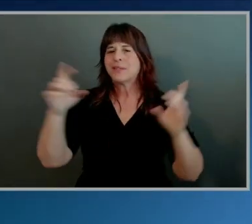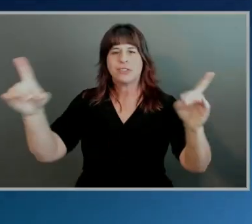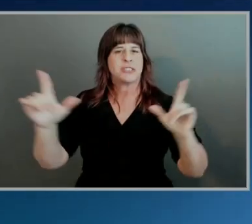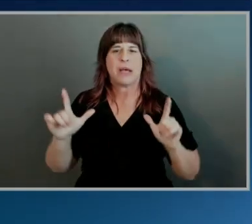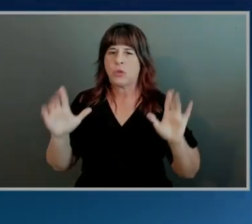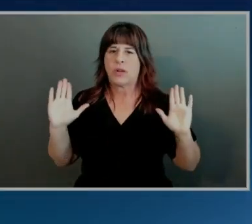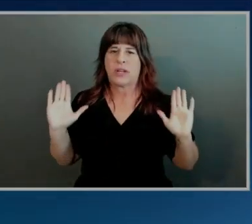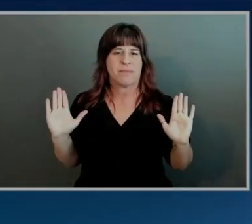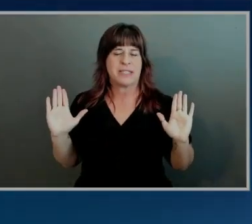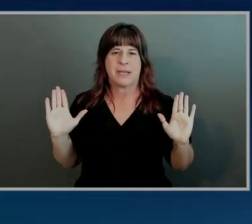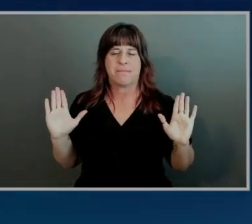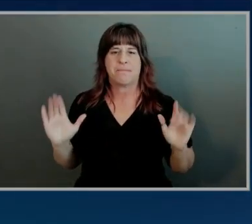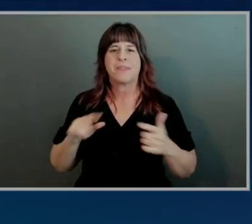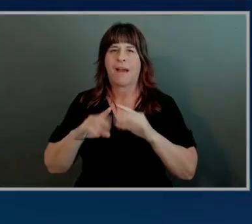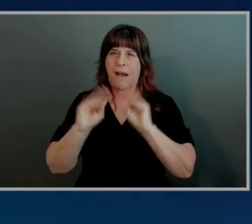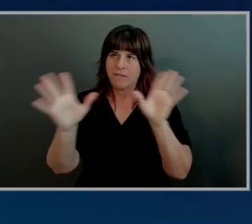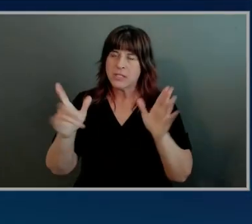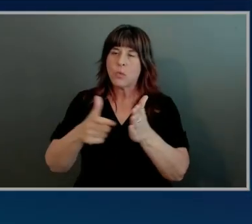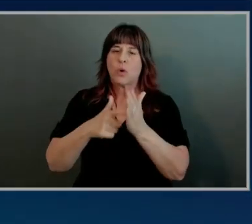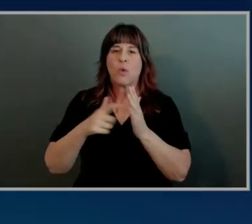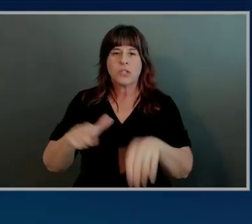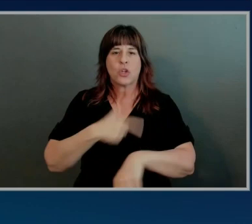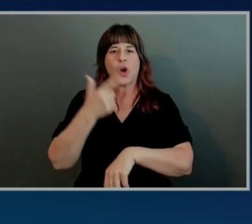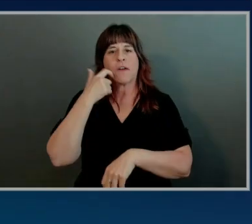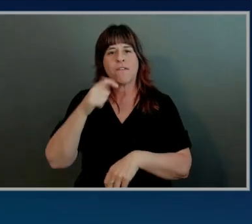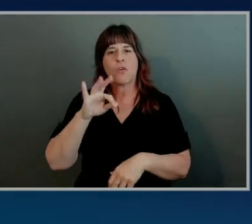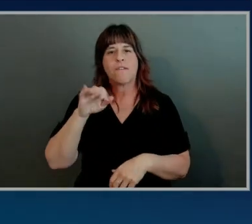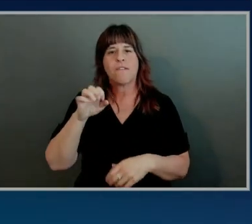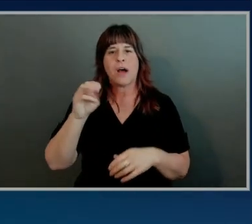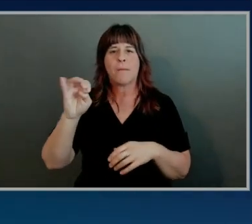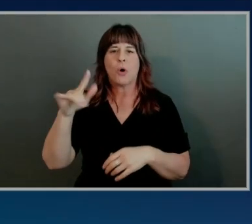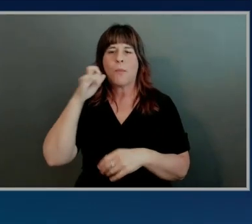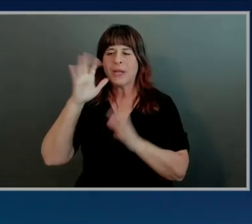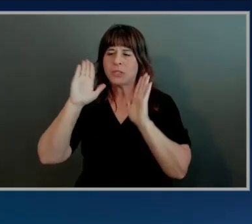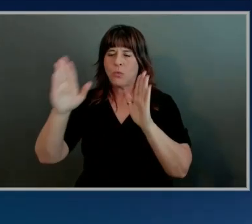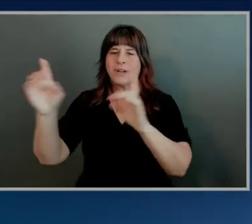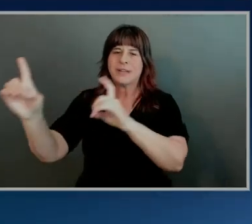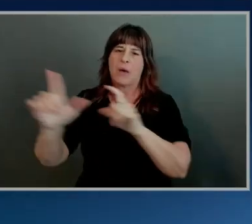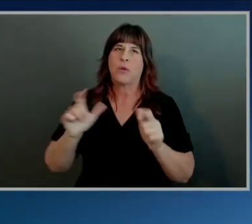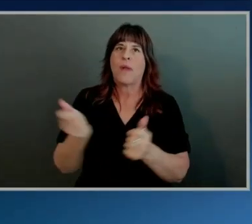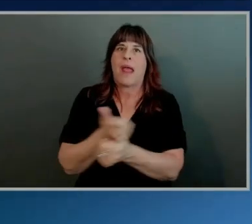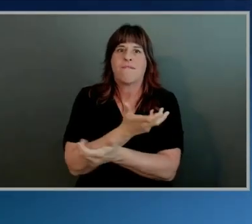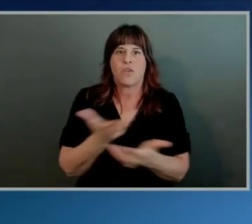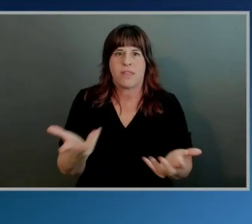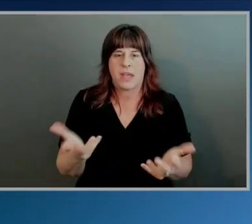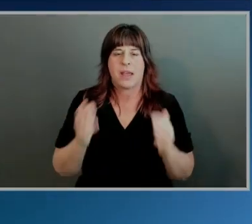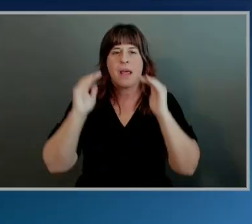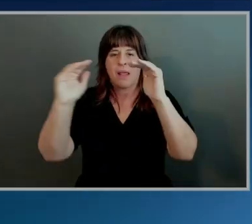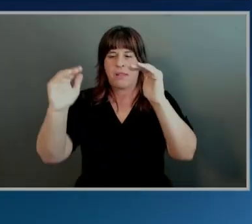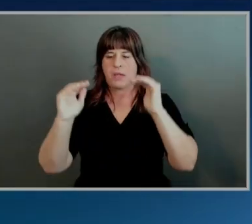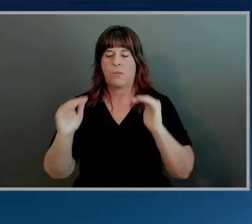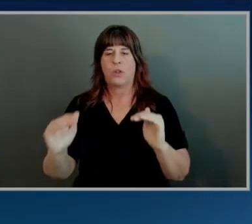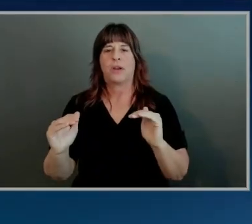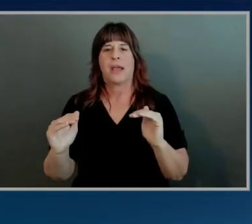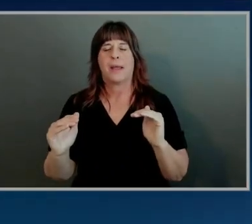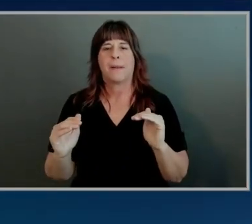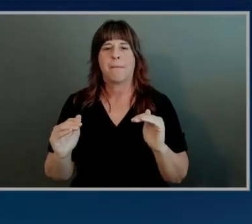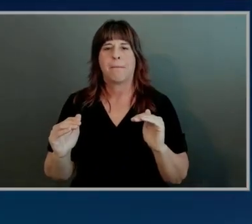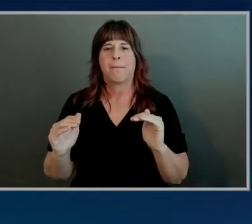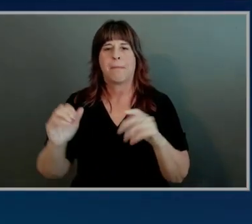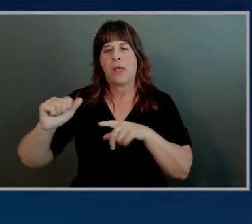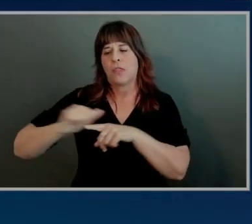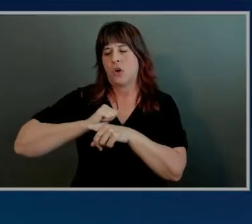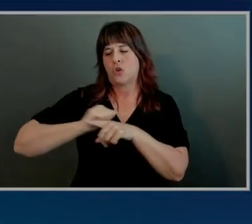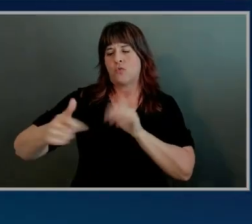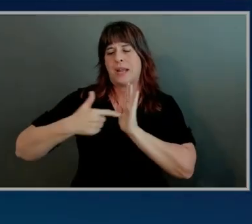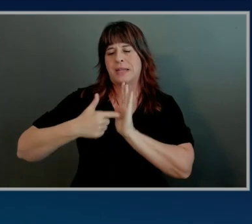And obviously it takes a lot longer for file mode because it's actually going to download everything, right? And then we look at the training sample